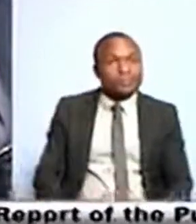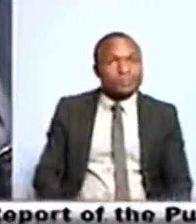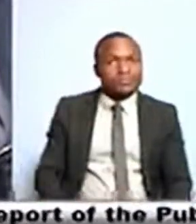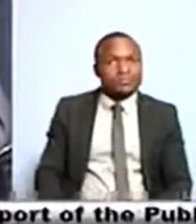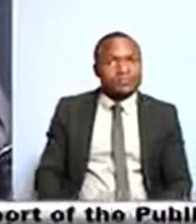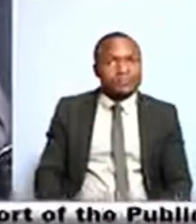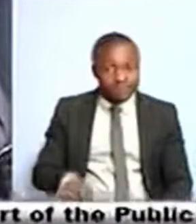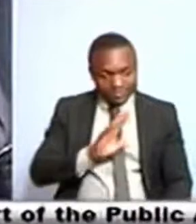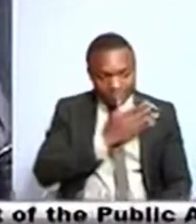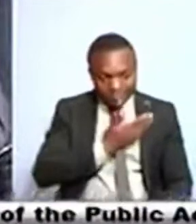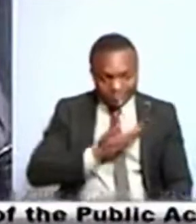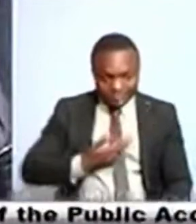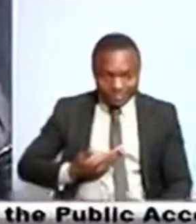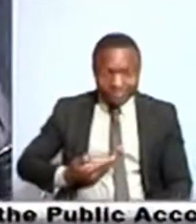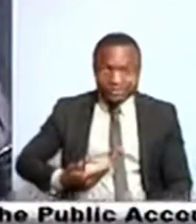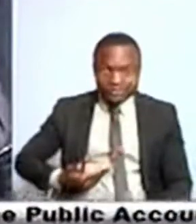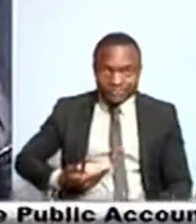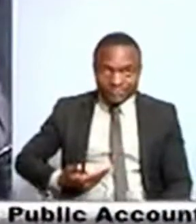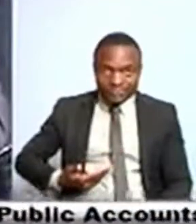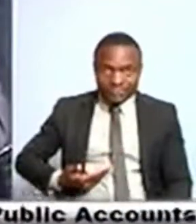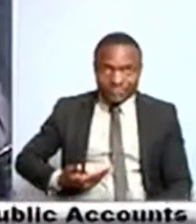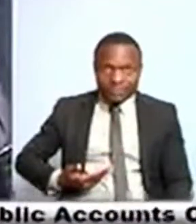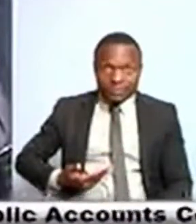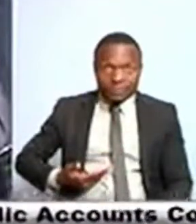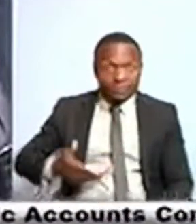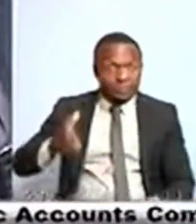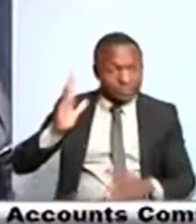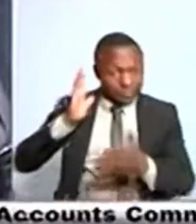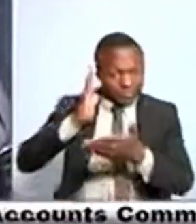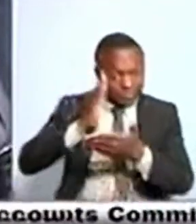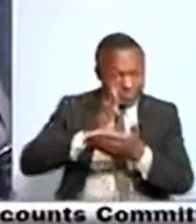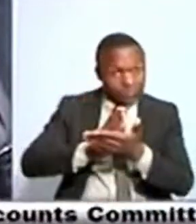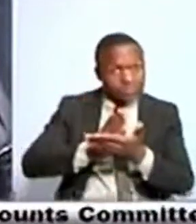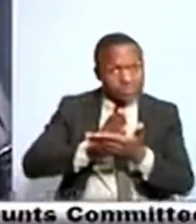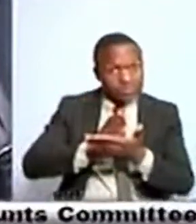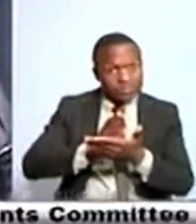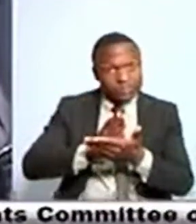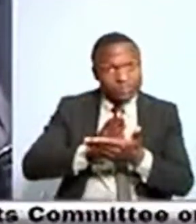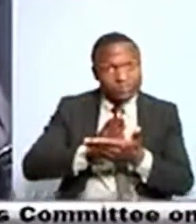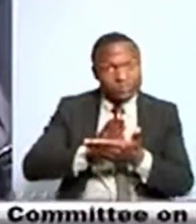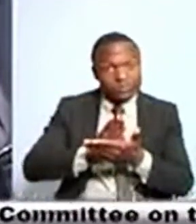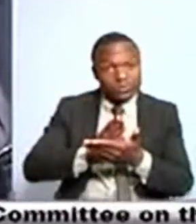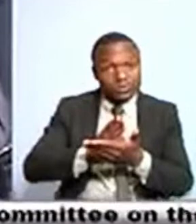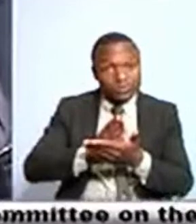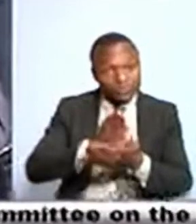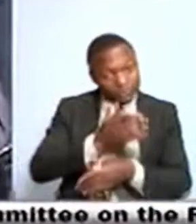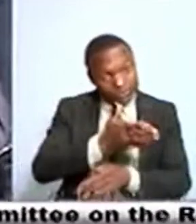and admonish those who treasure in